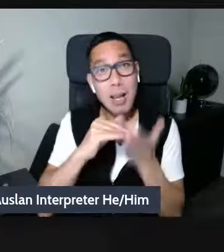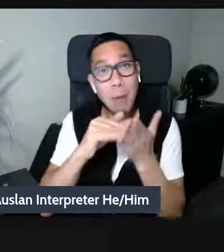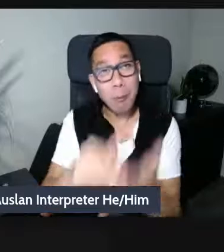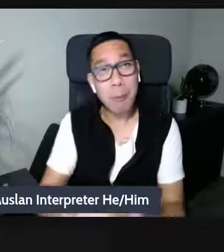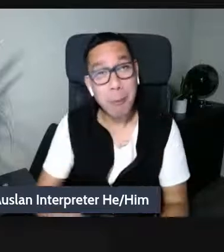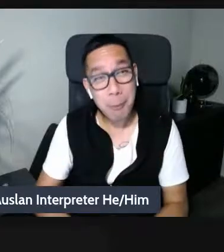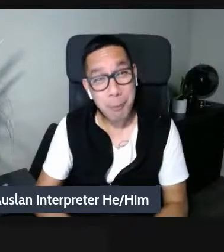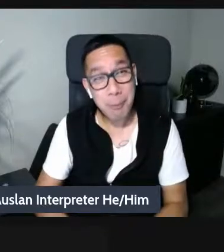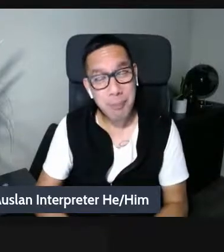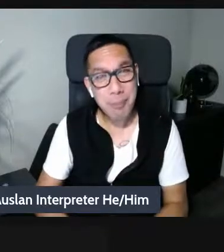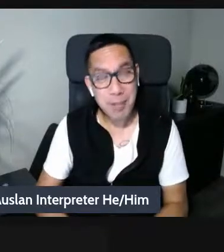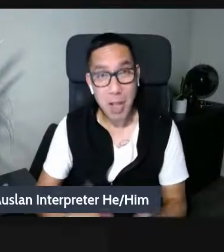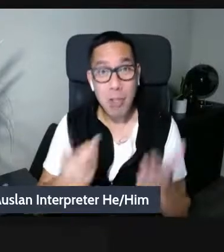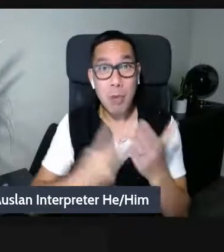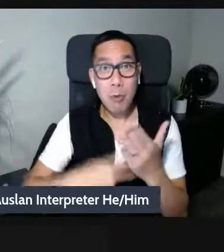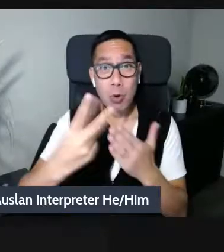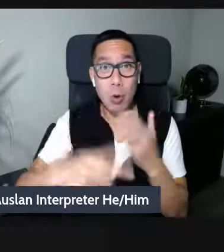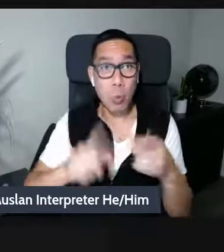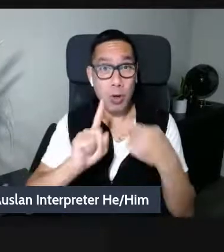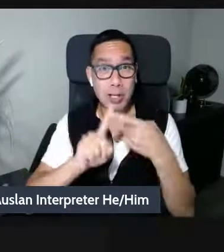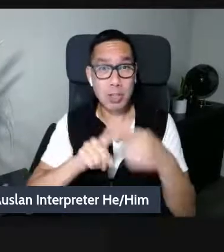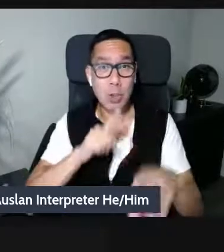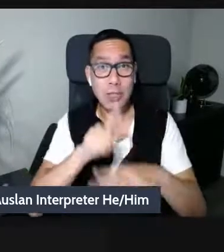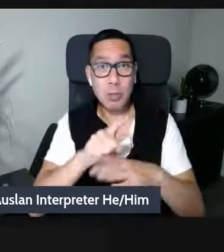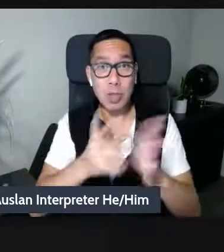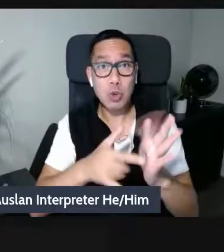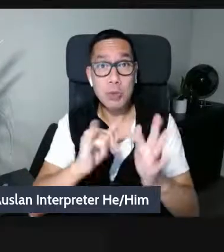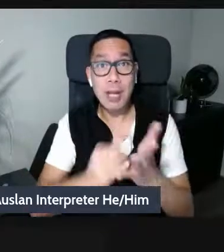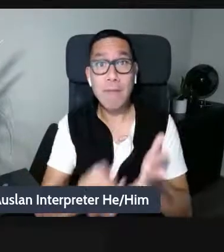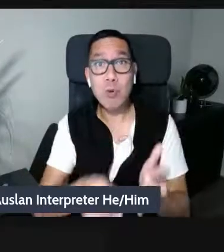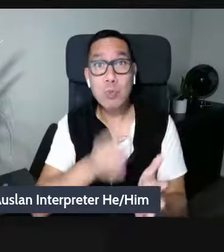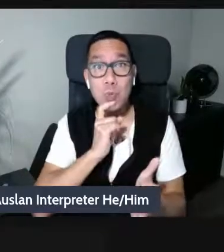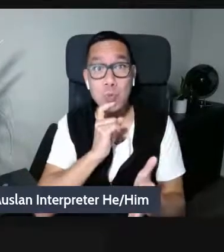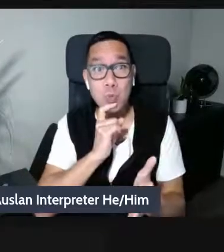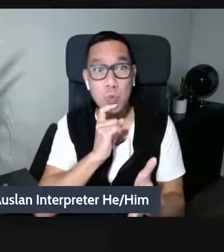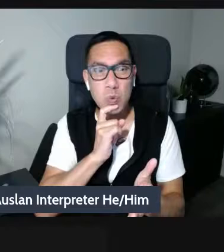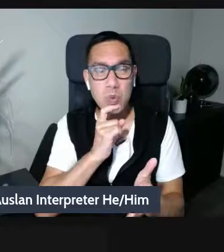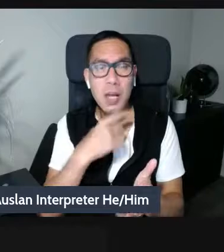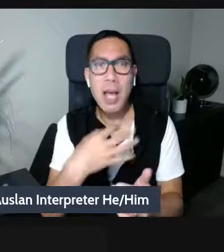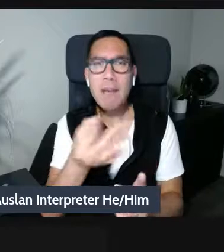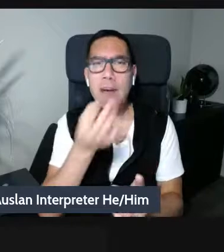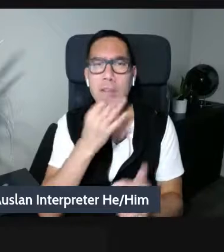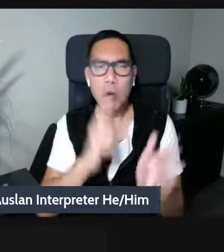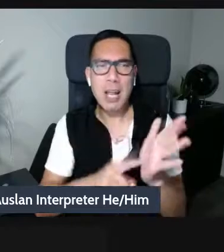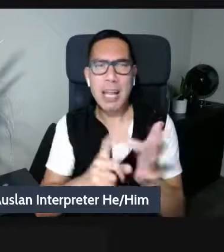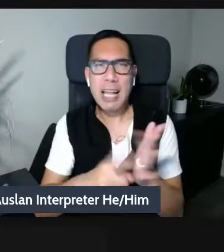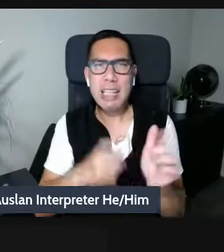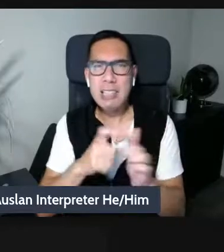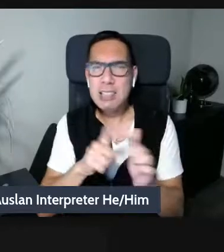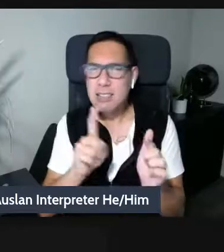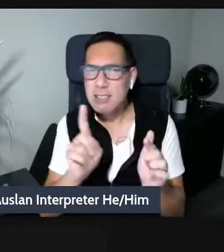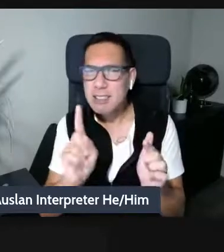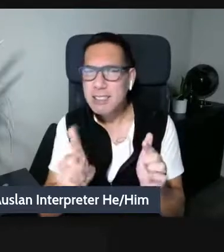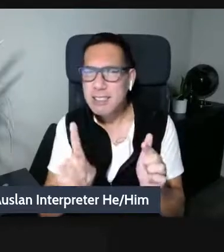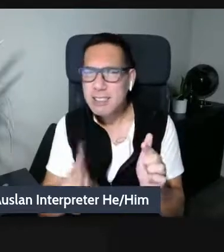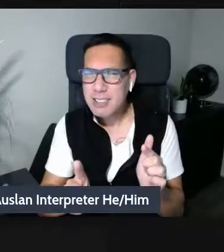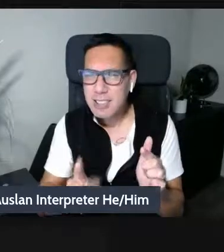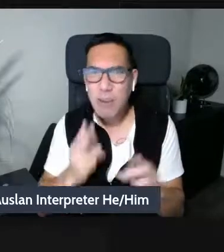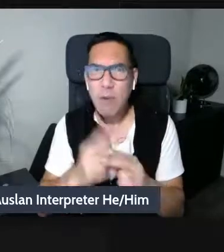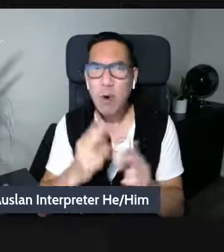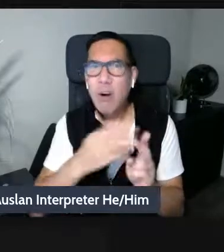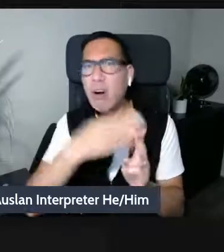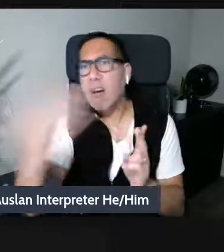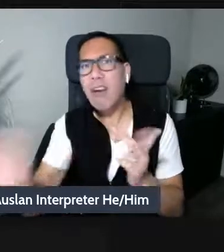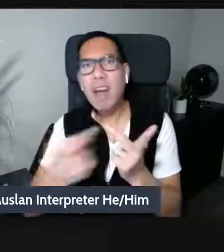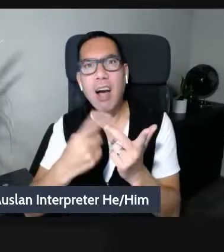program continues next Tuesday afternoon. There's a couple of links flying around to the rest of the program. So we would love to